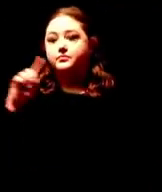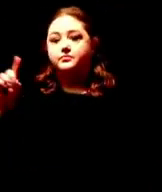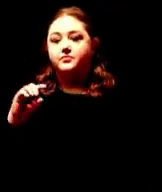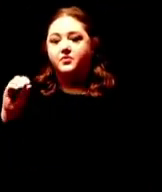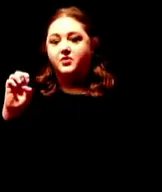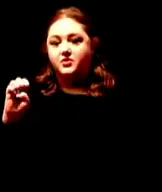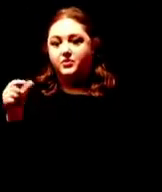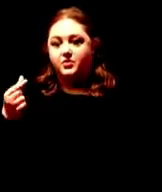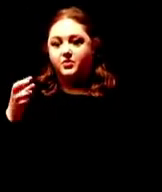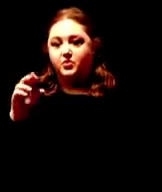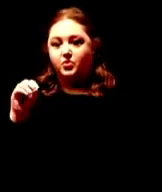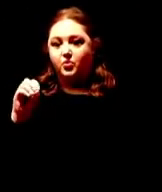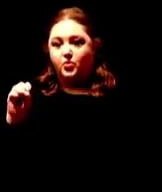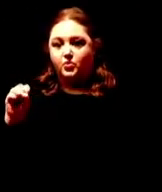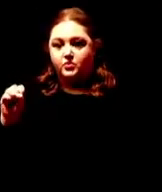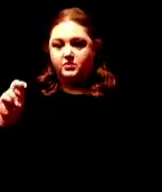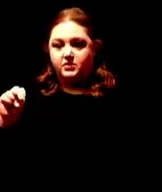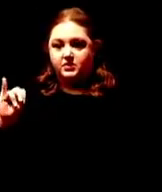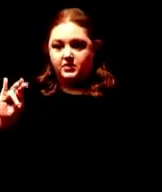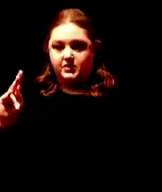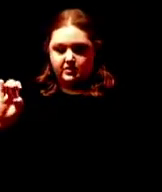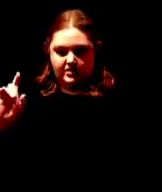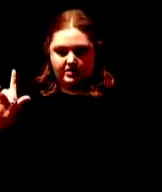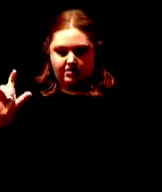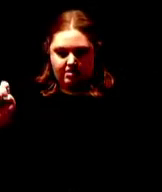Zoe Grossnickel.